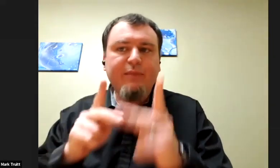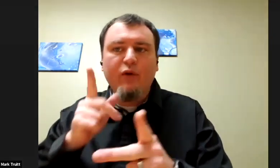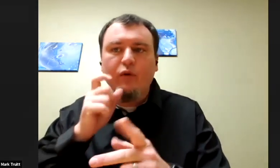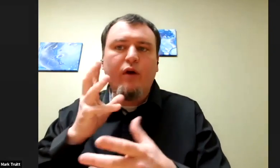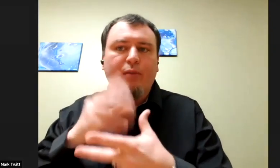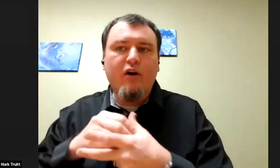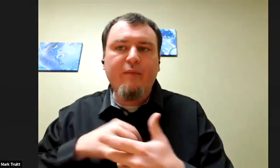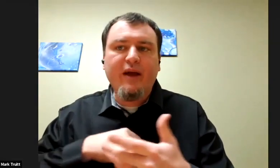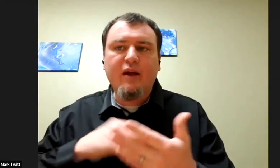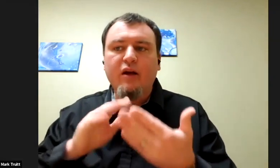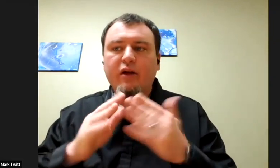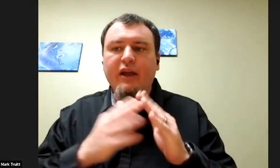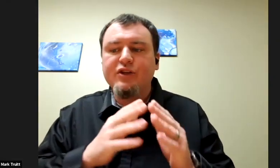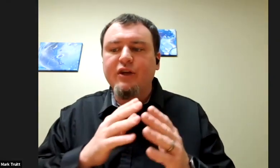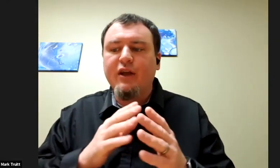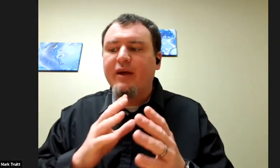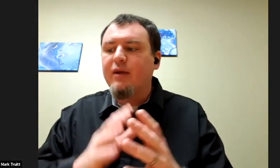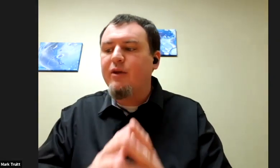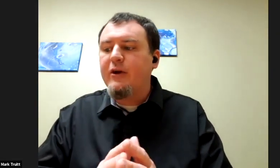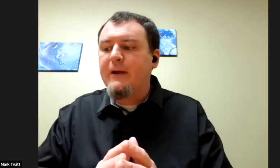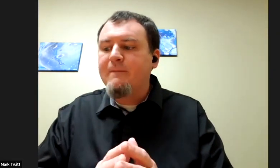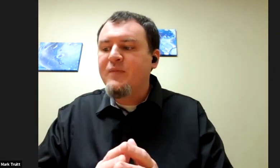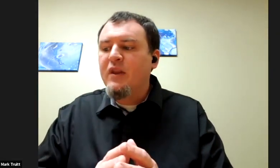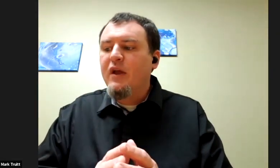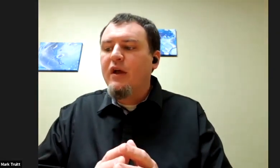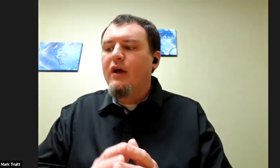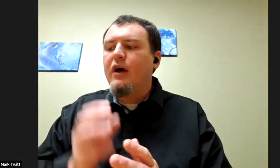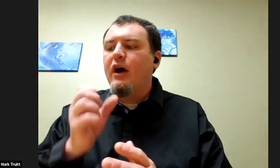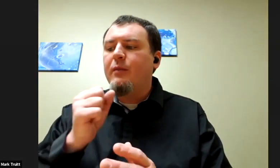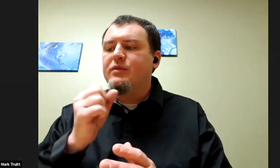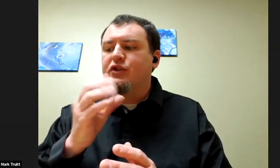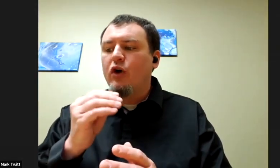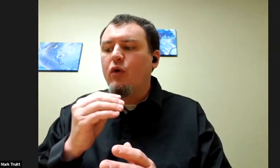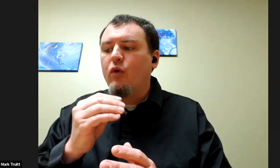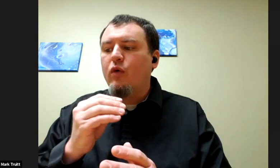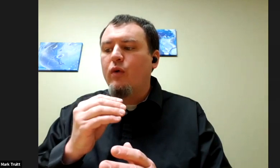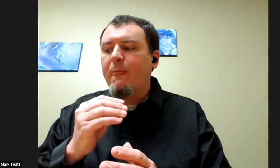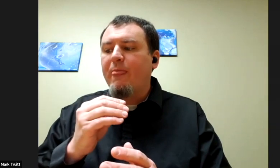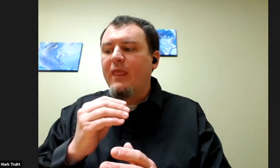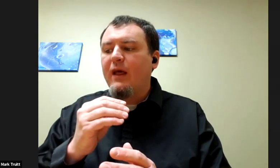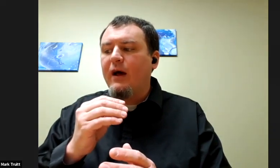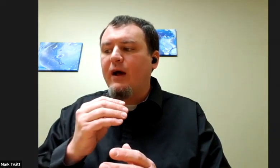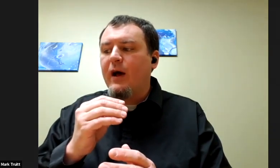deaf people who are a part of my congregation and my community.